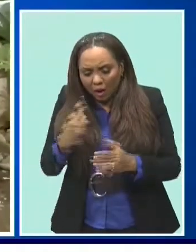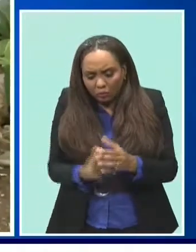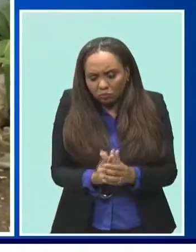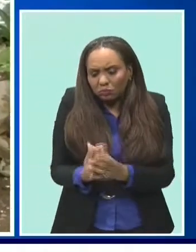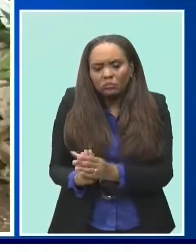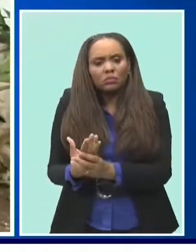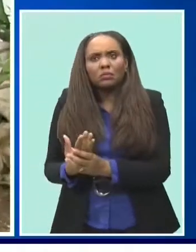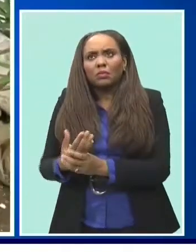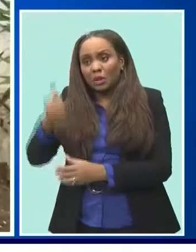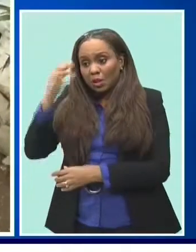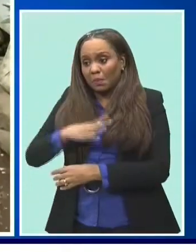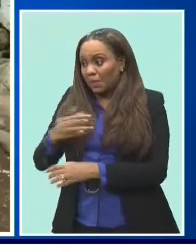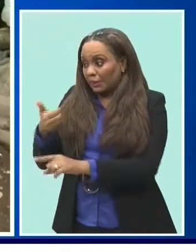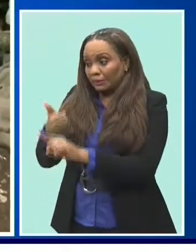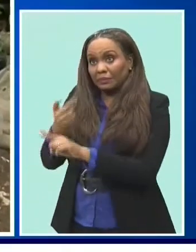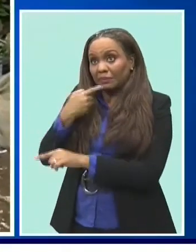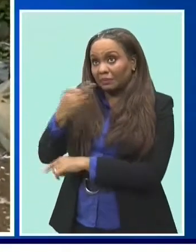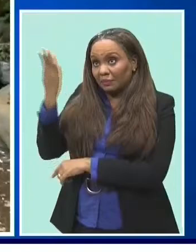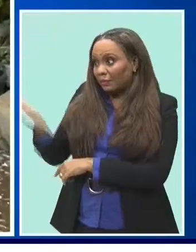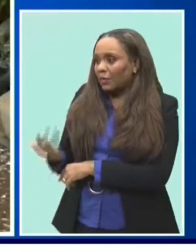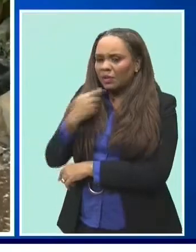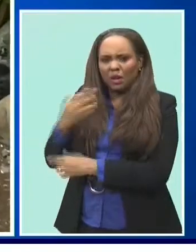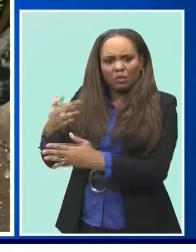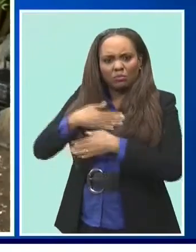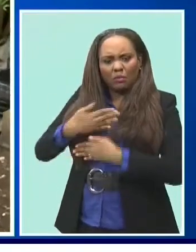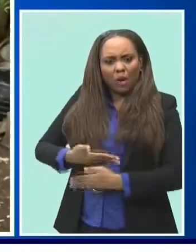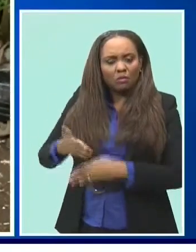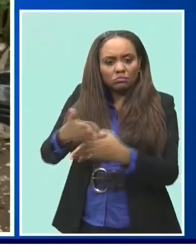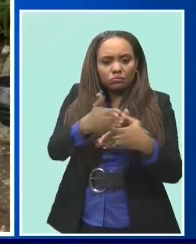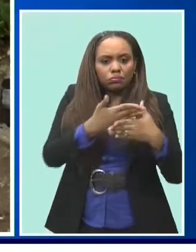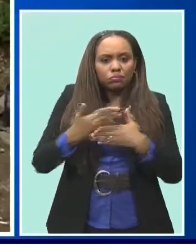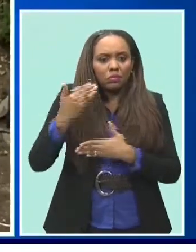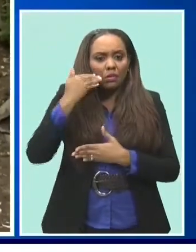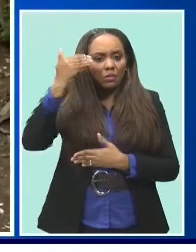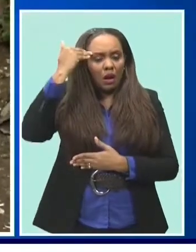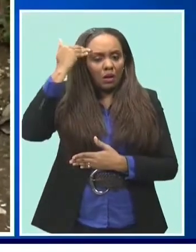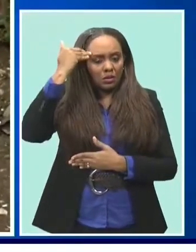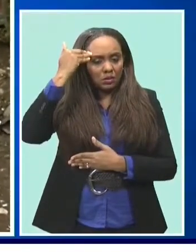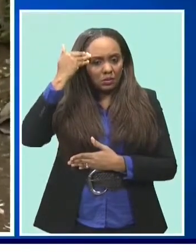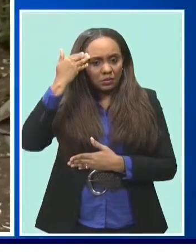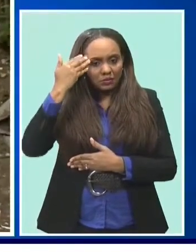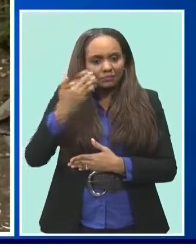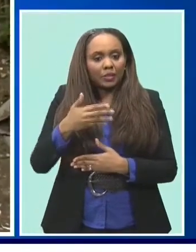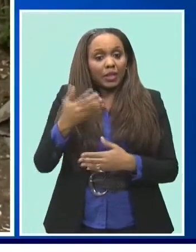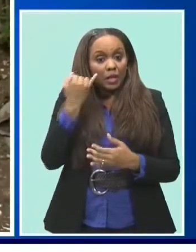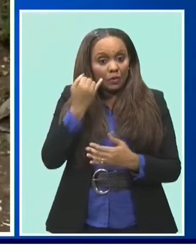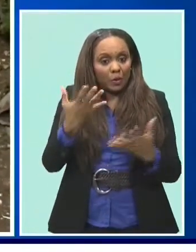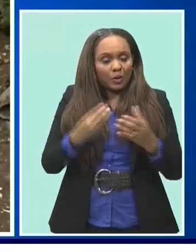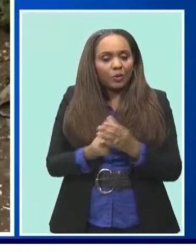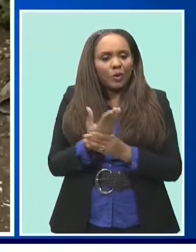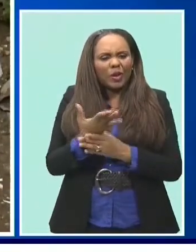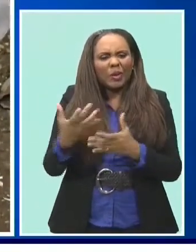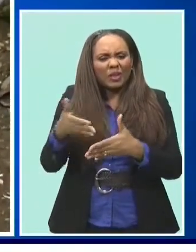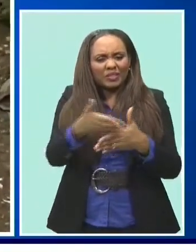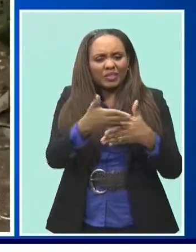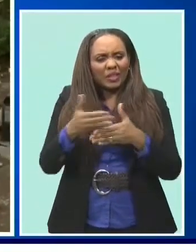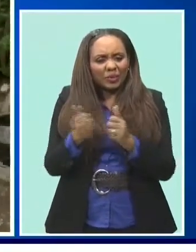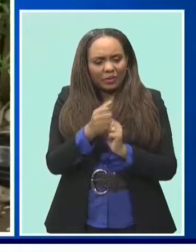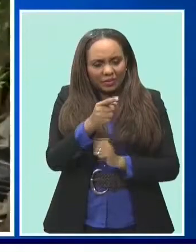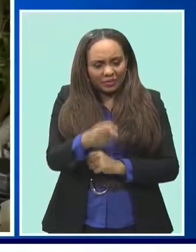share his knowledge with anyone who wants to learn to grow pineapples. Rianne Phillips, CBC News.